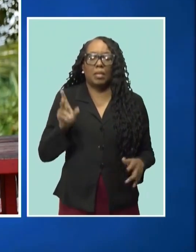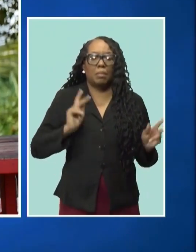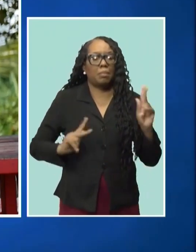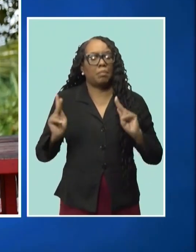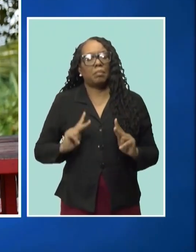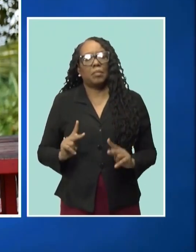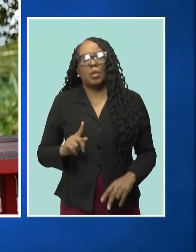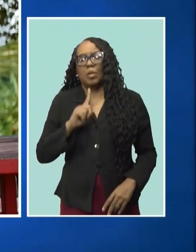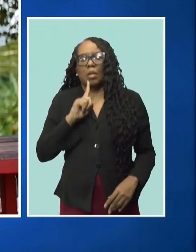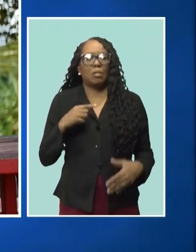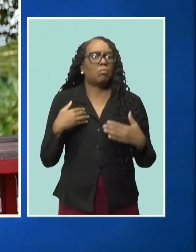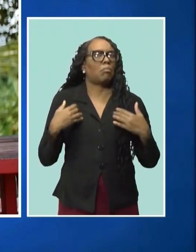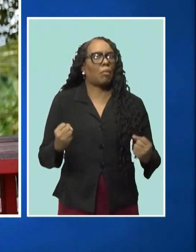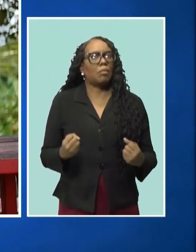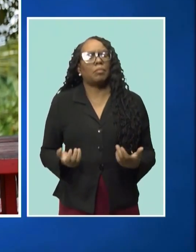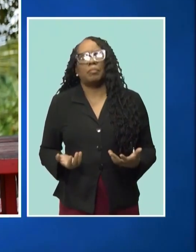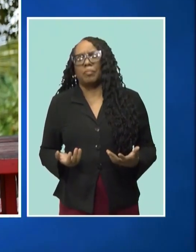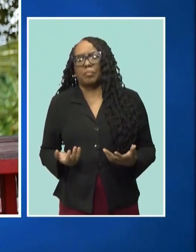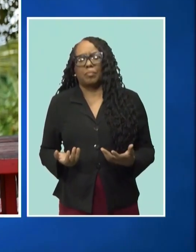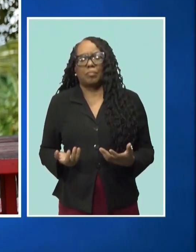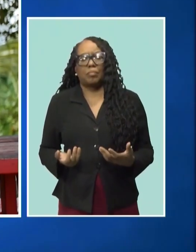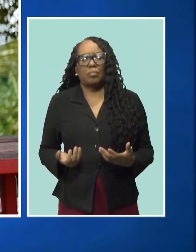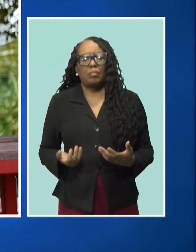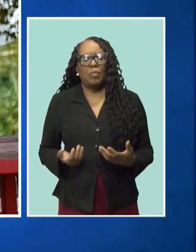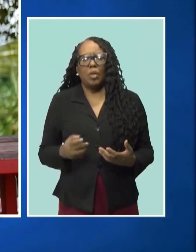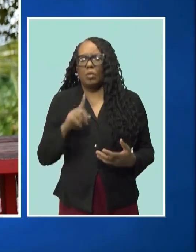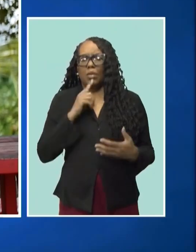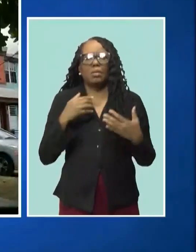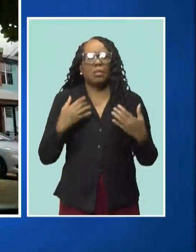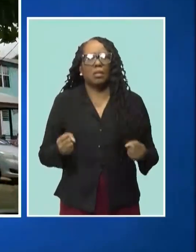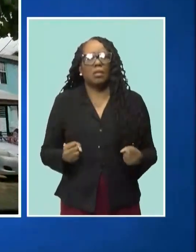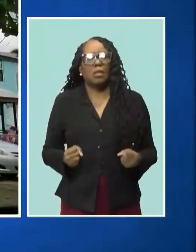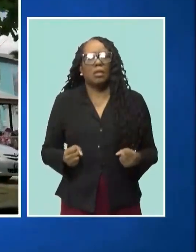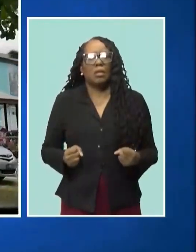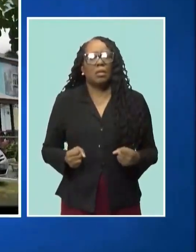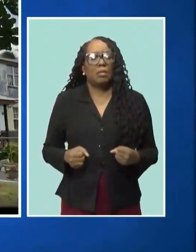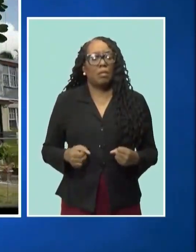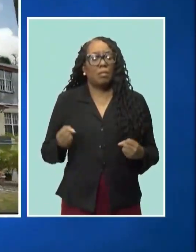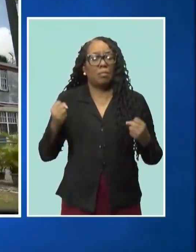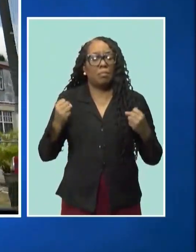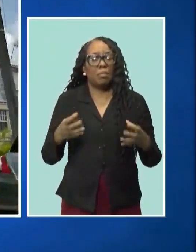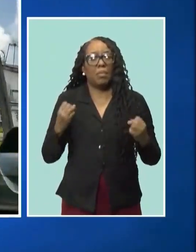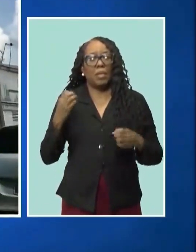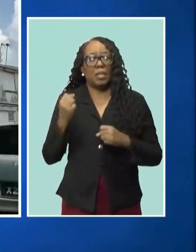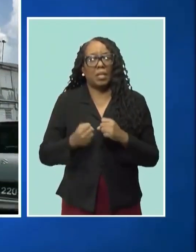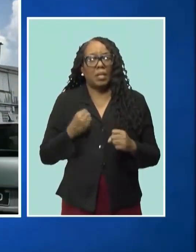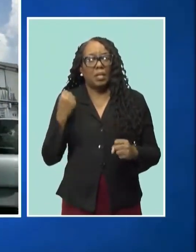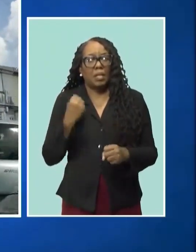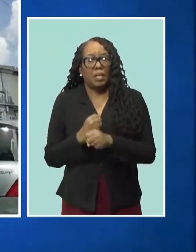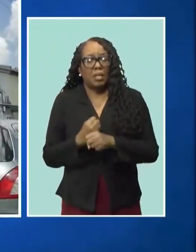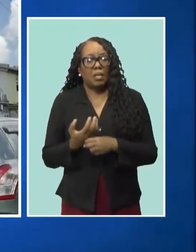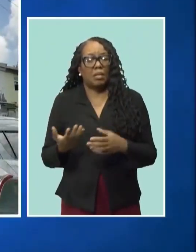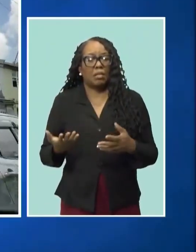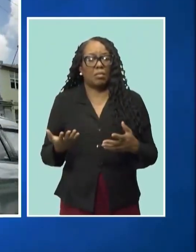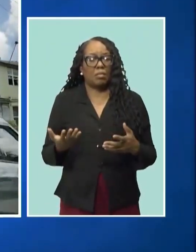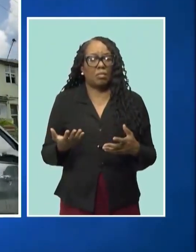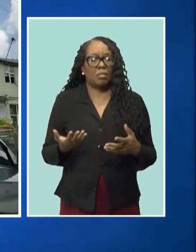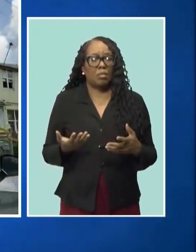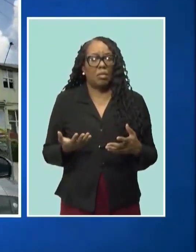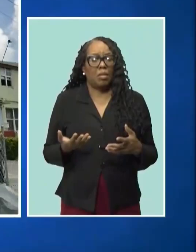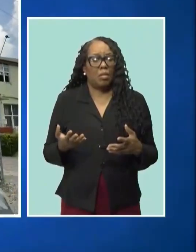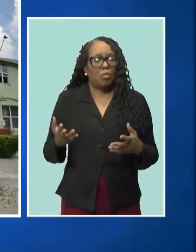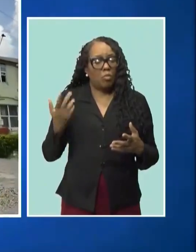you know. For the last couple of years, the Pine has sank. We get sick. No one can get nothing